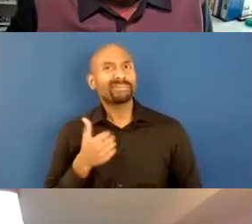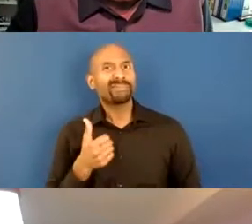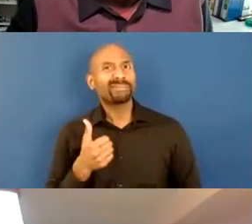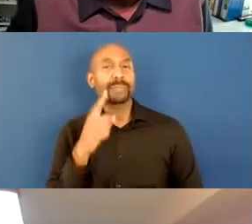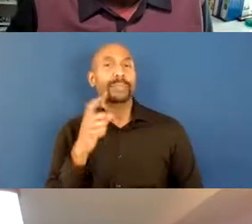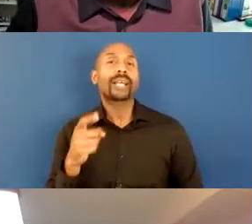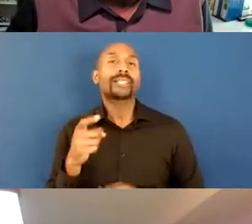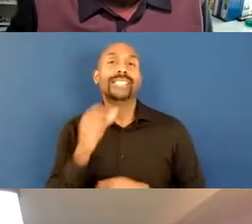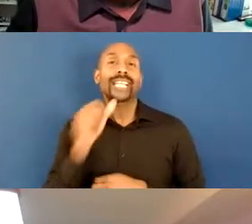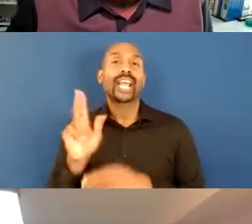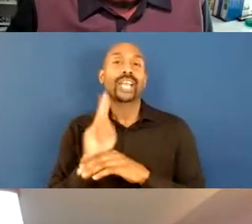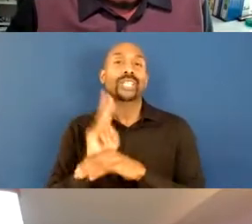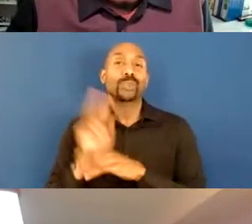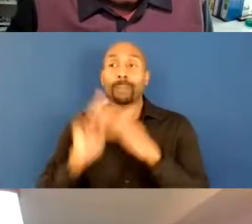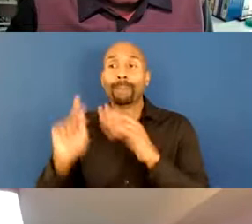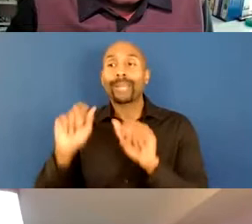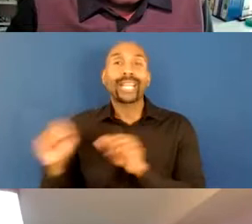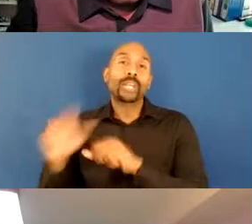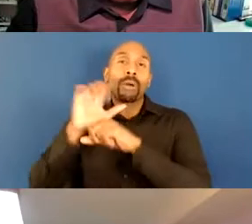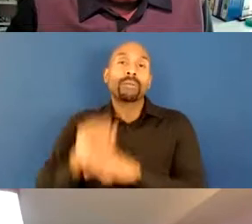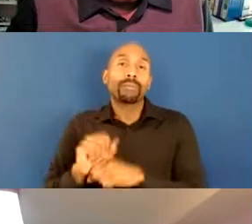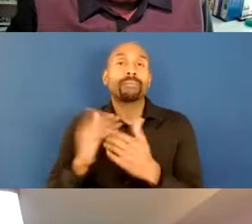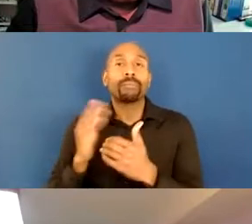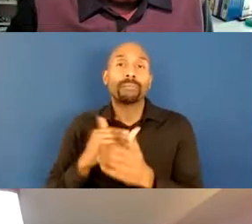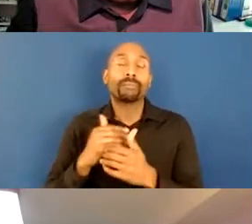from Thucydides to Wendt, but